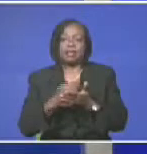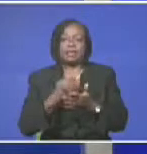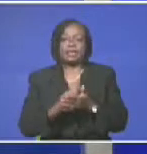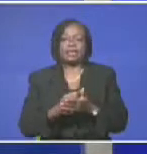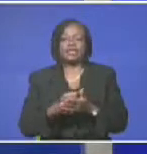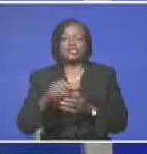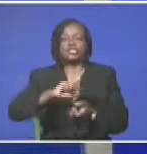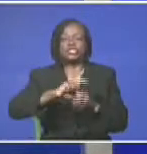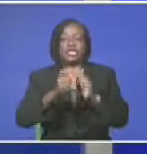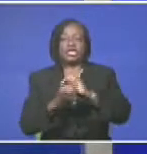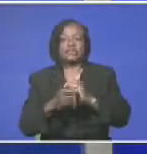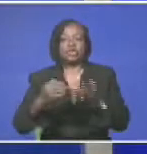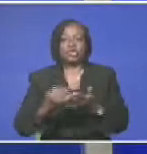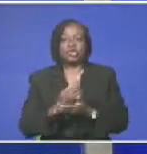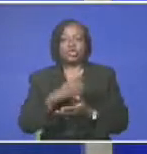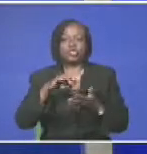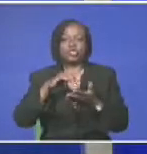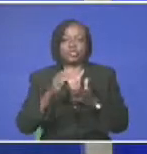DeAndre Williamson tells us more.